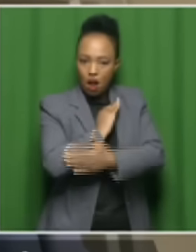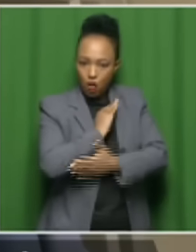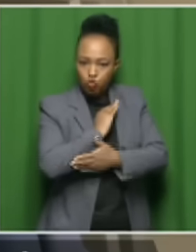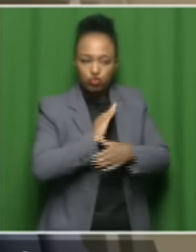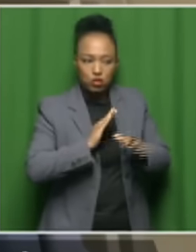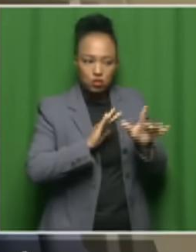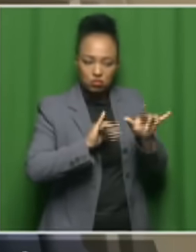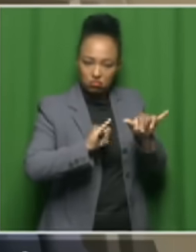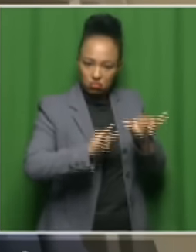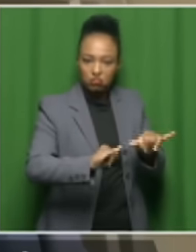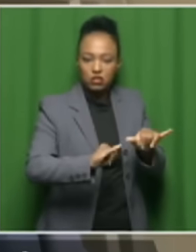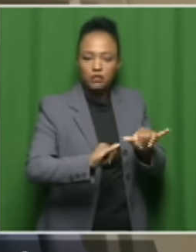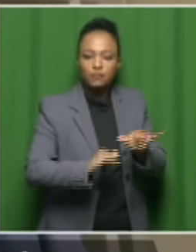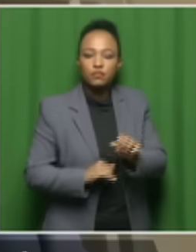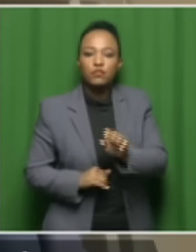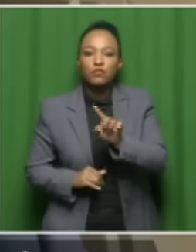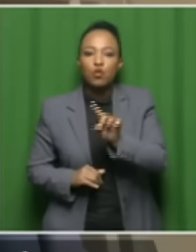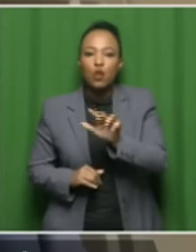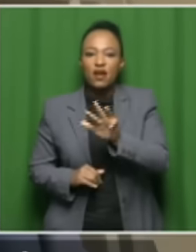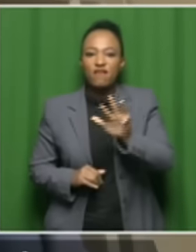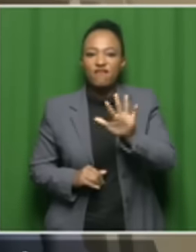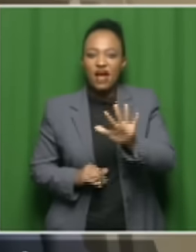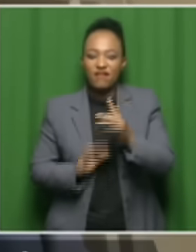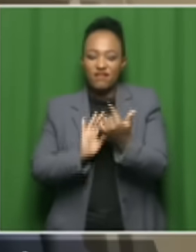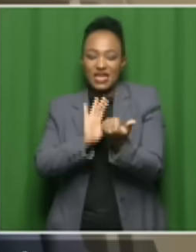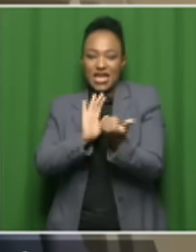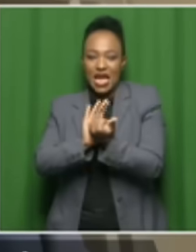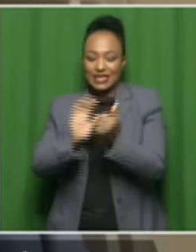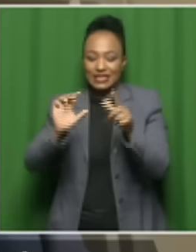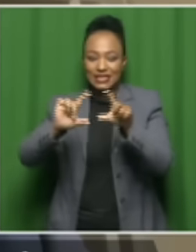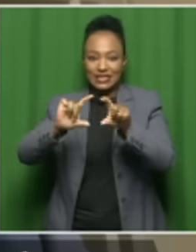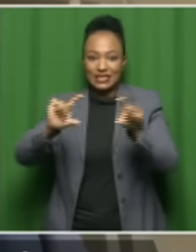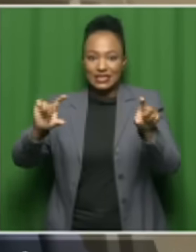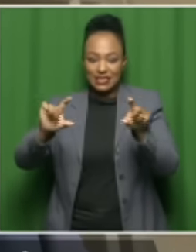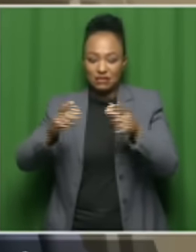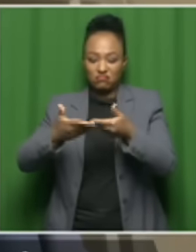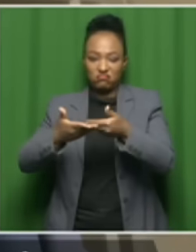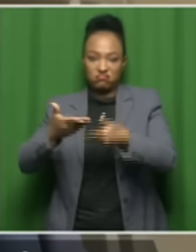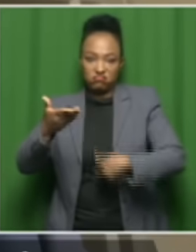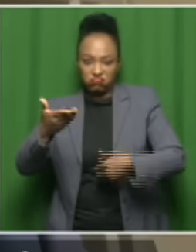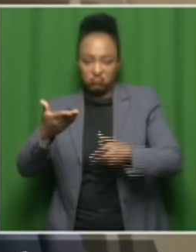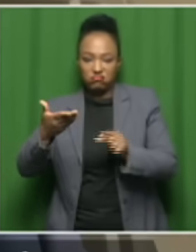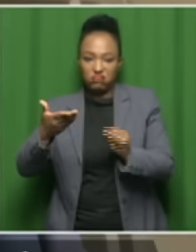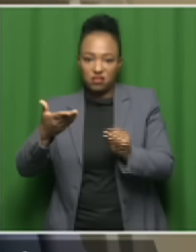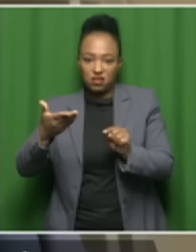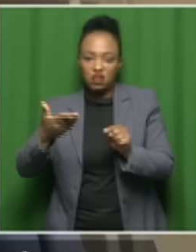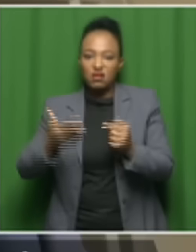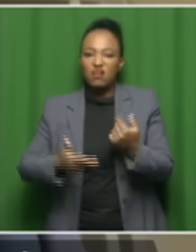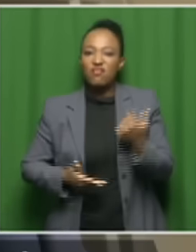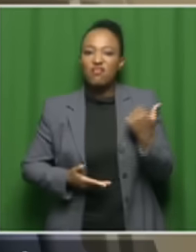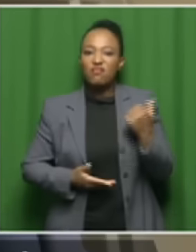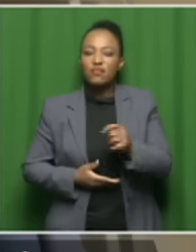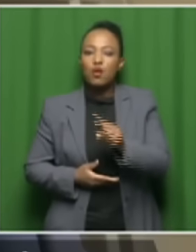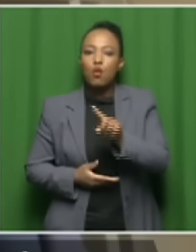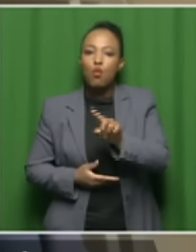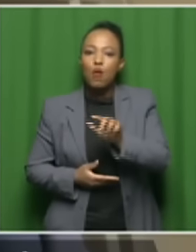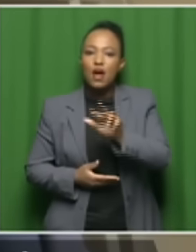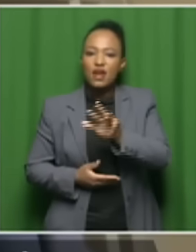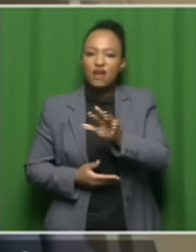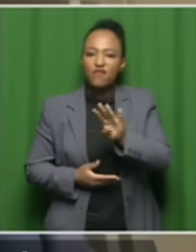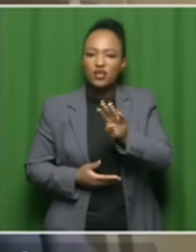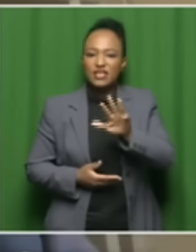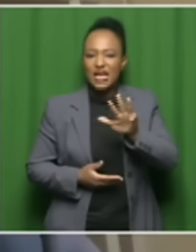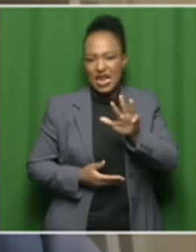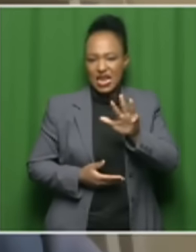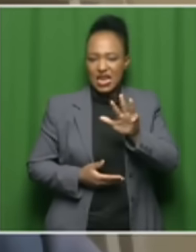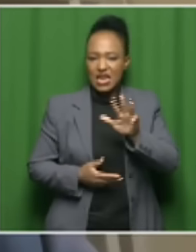the 1995 Citizenship Act has literally mirrored the provision from 1949 in that